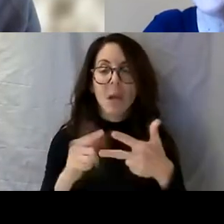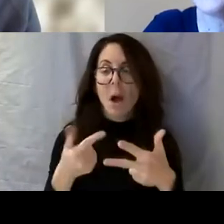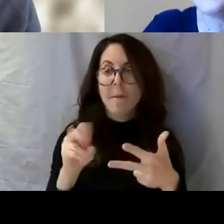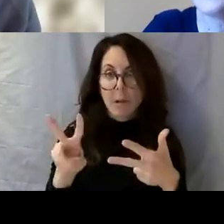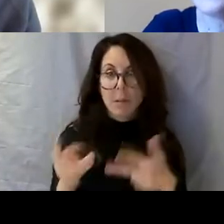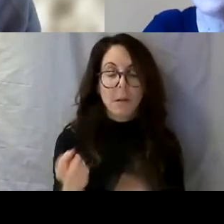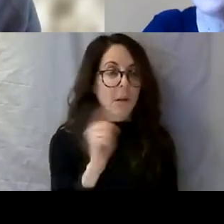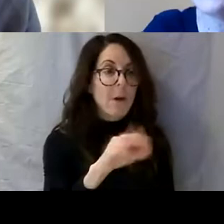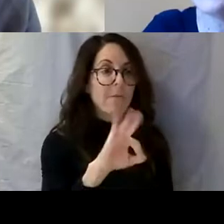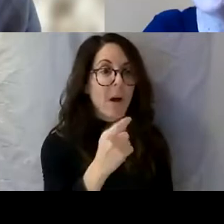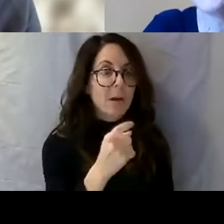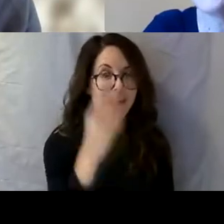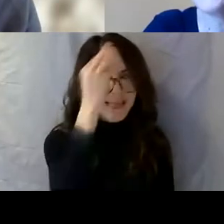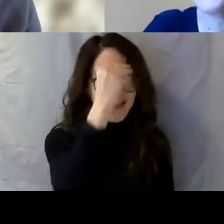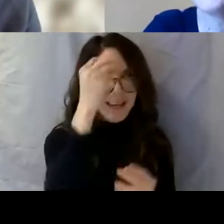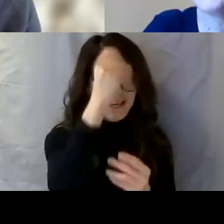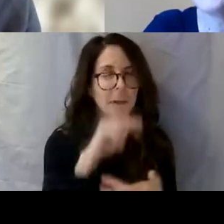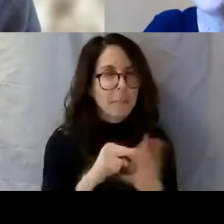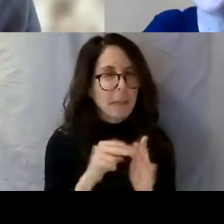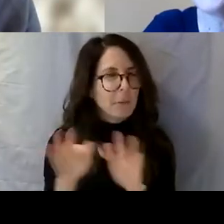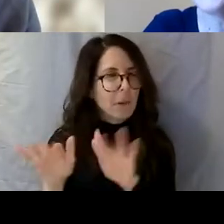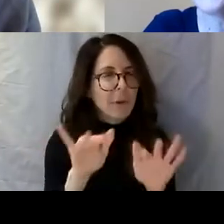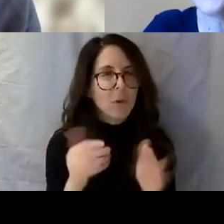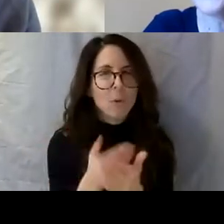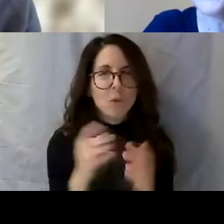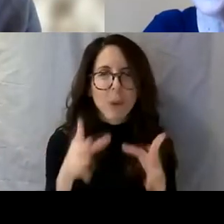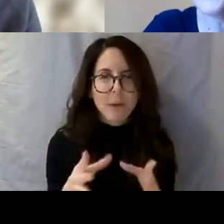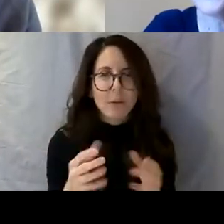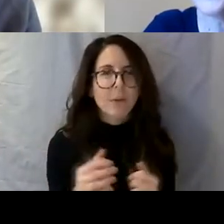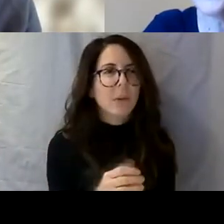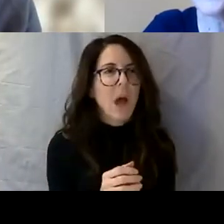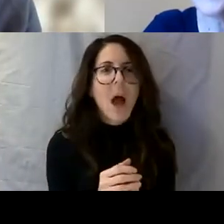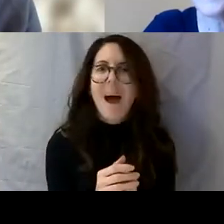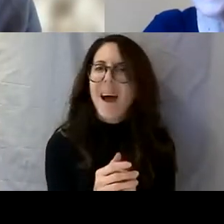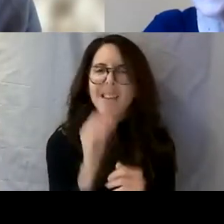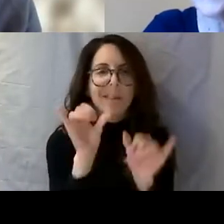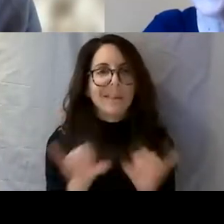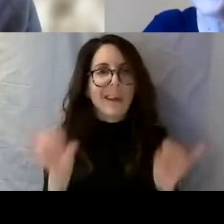suggests looking for new directors and members who are not the usual places.